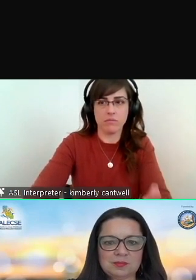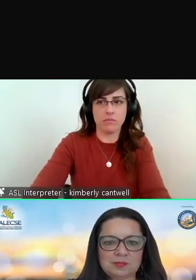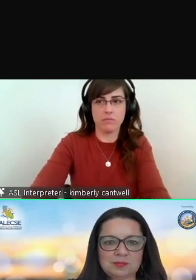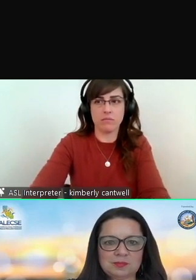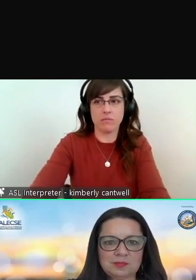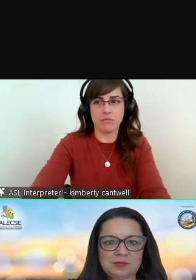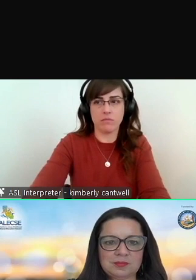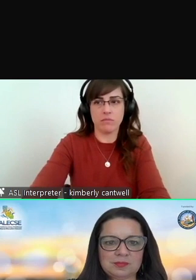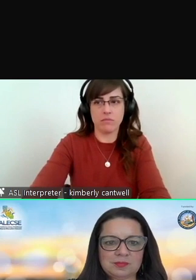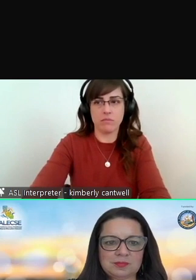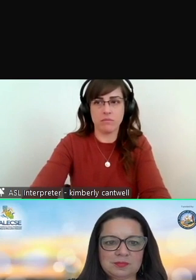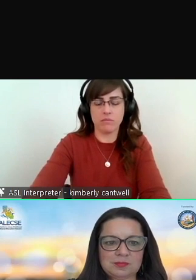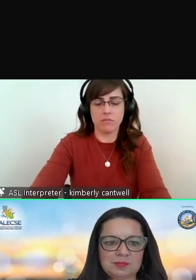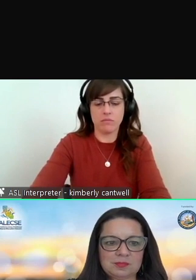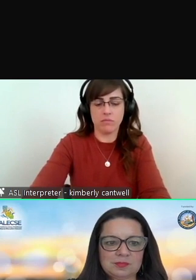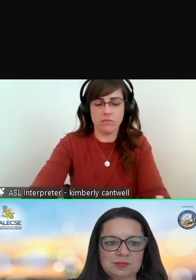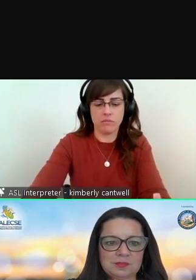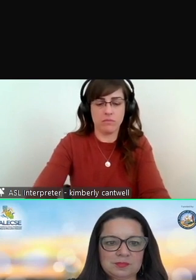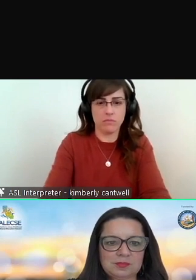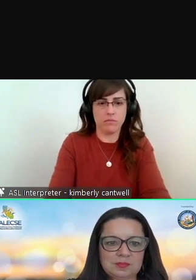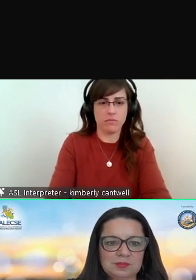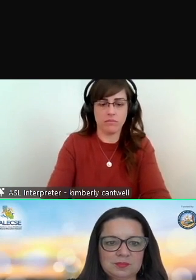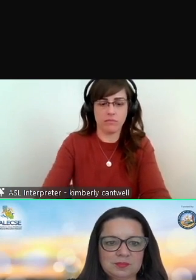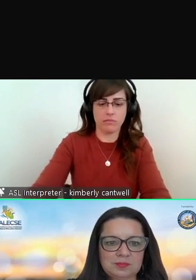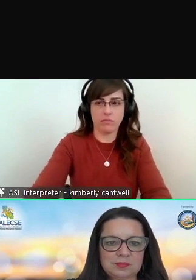Hippopotamus. Here. And a